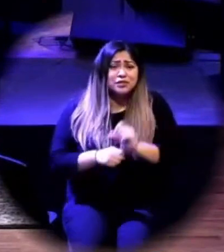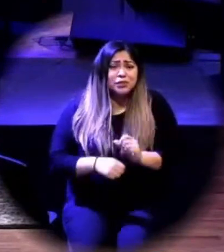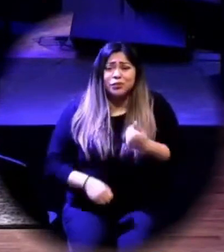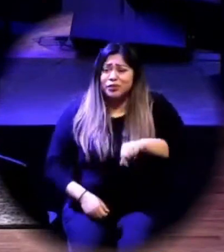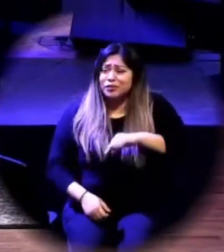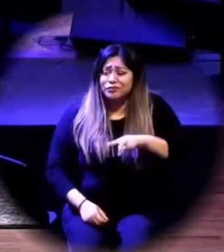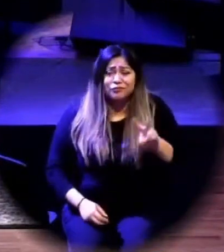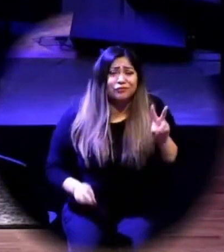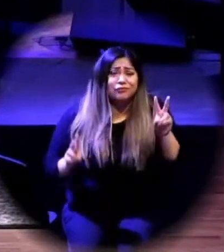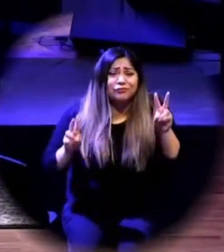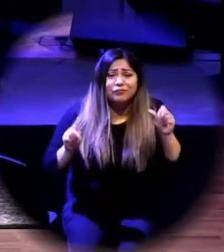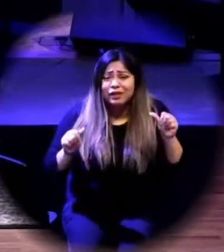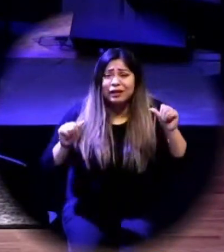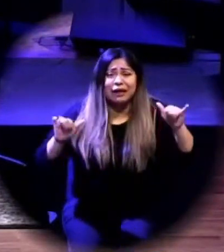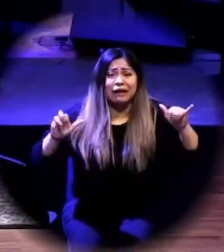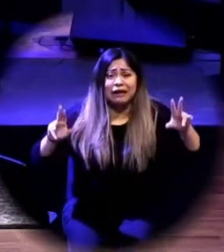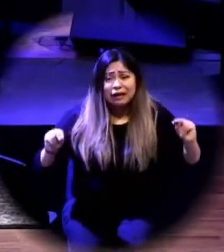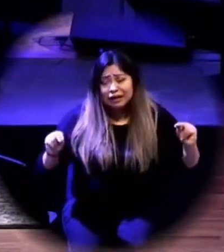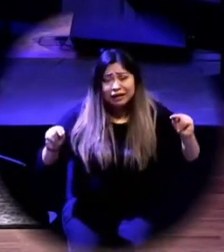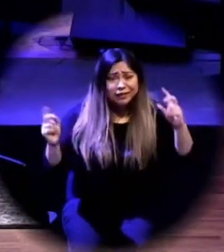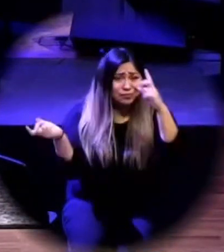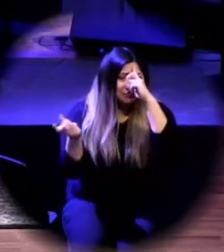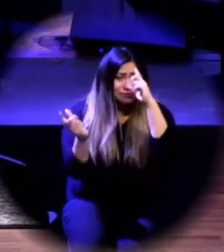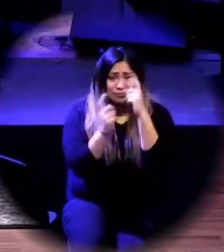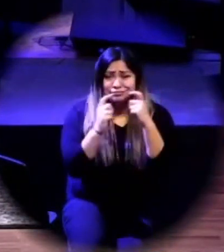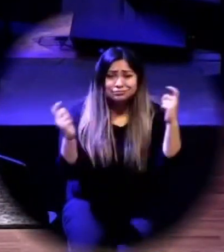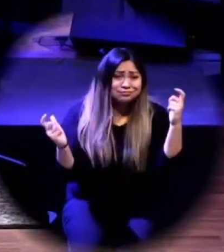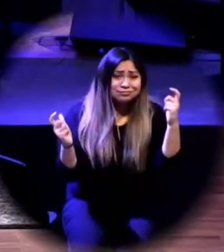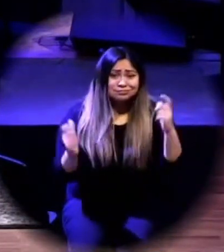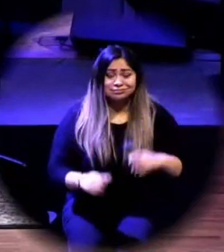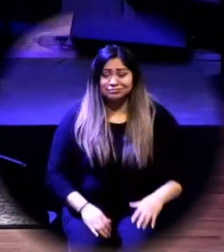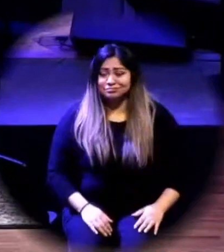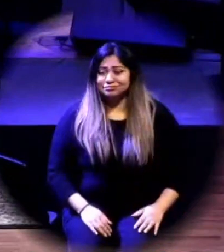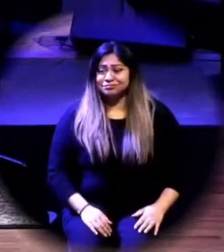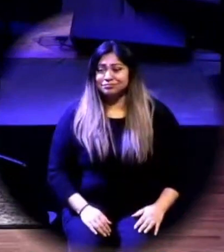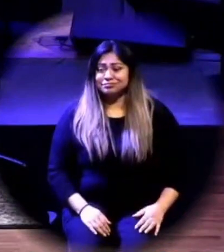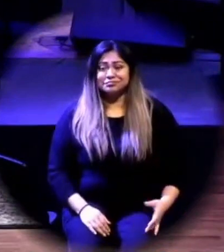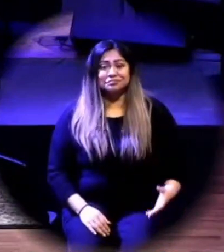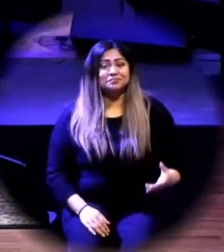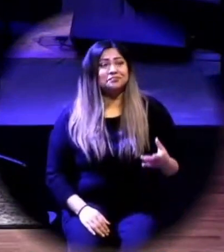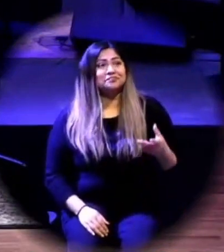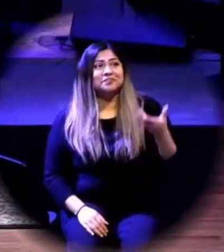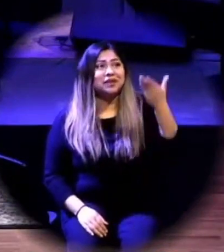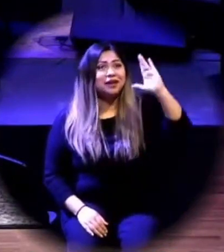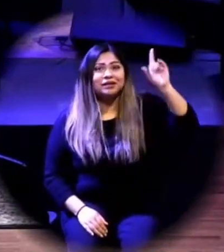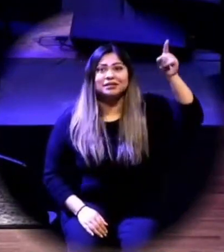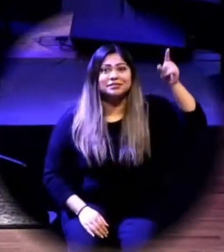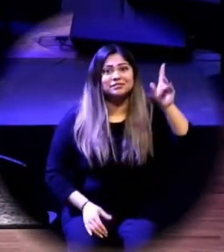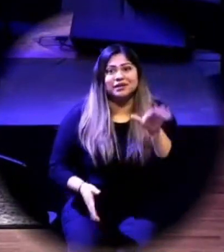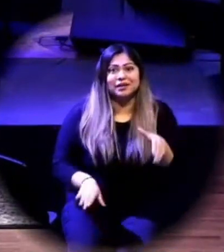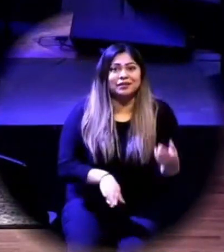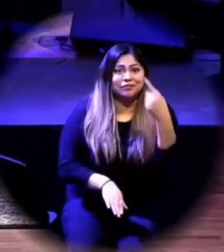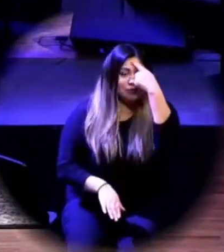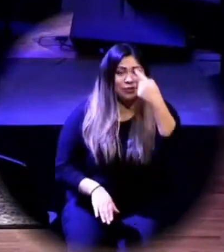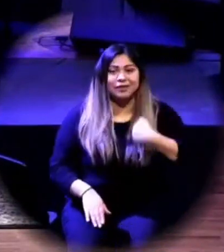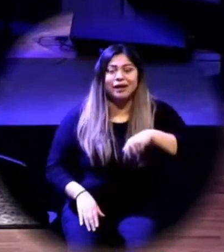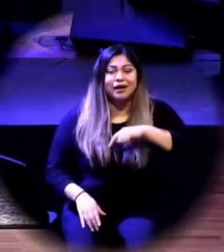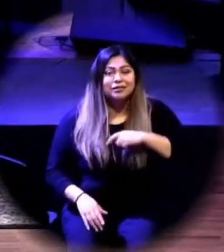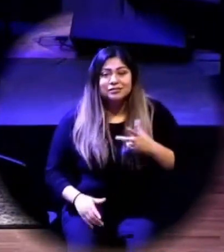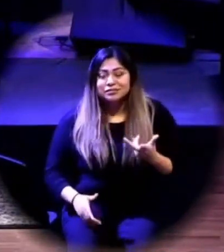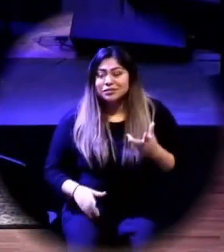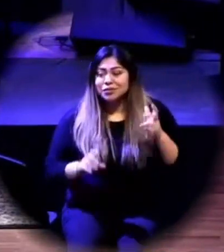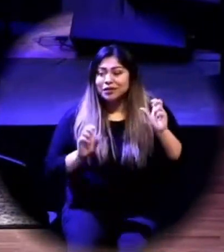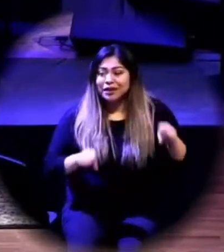what we've done or who we are, but because God has stamped his image on us, because God has died for us that we might live with him. And